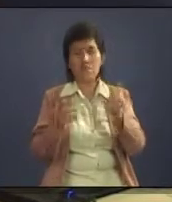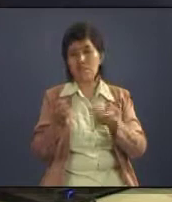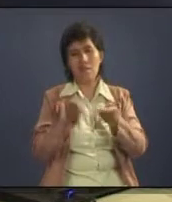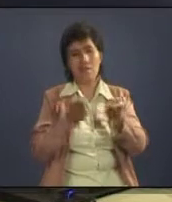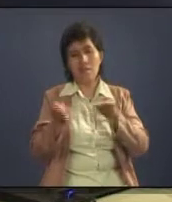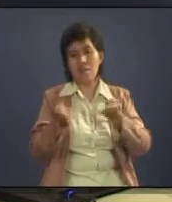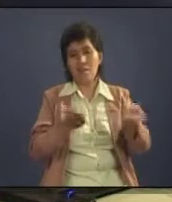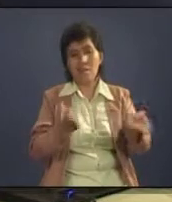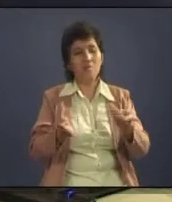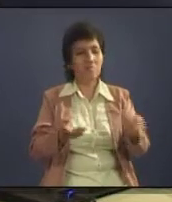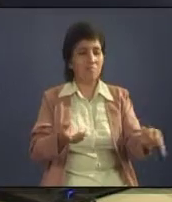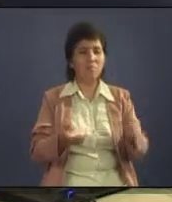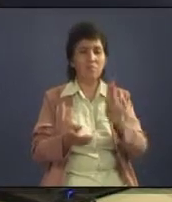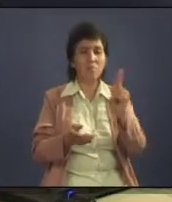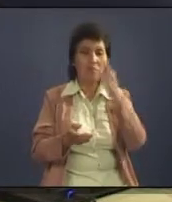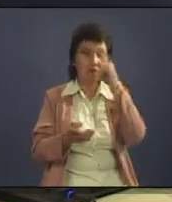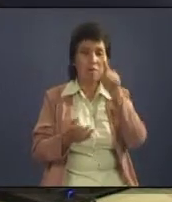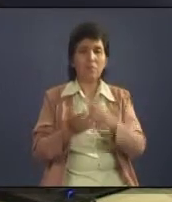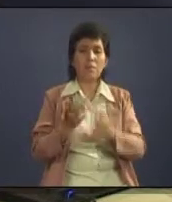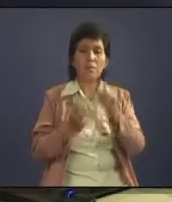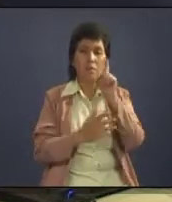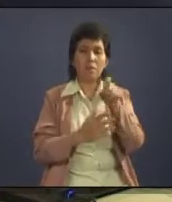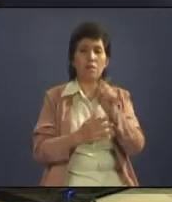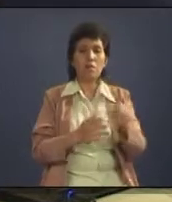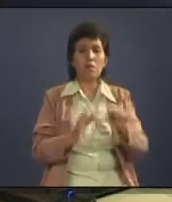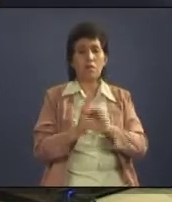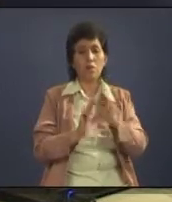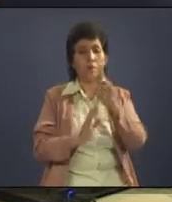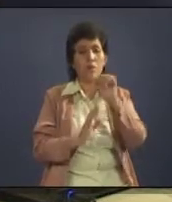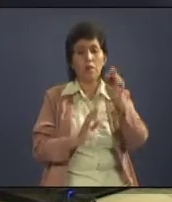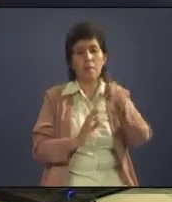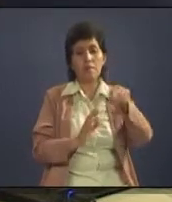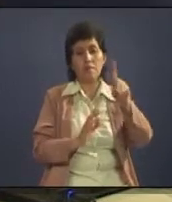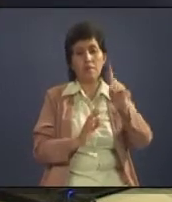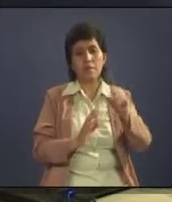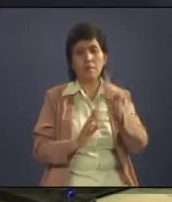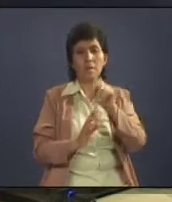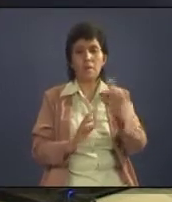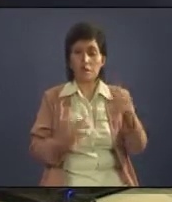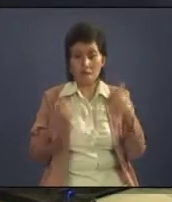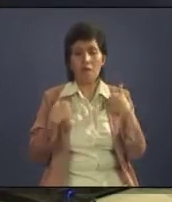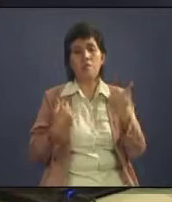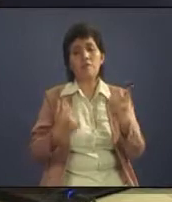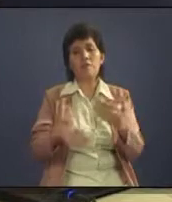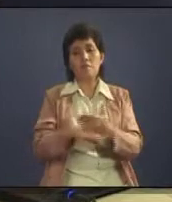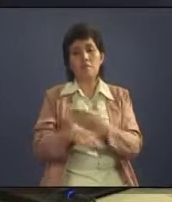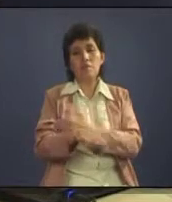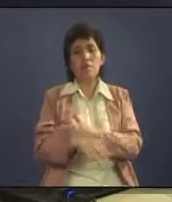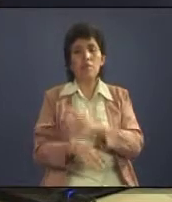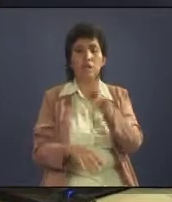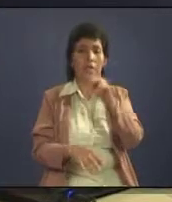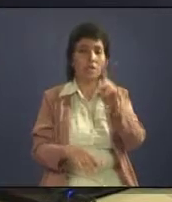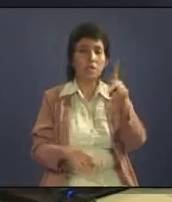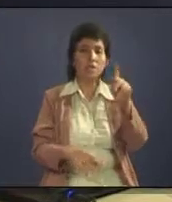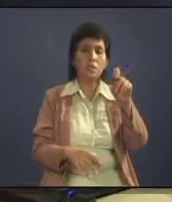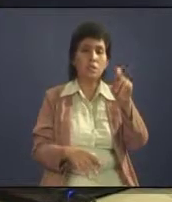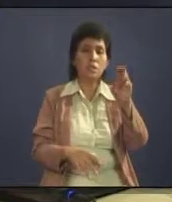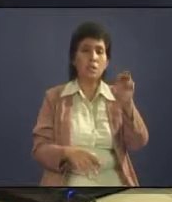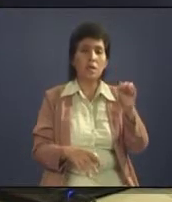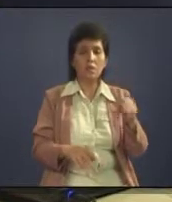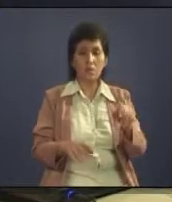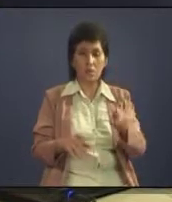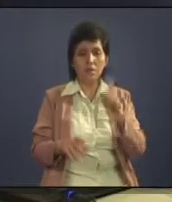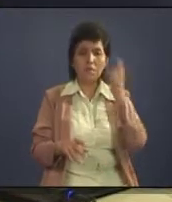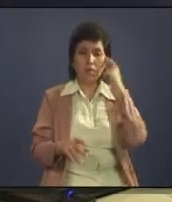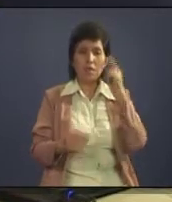their needs, such as we can talk about Rapid KL. I mean, right now they have improved, or KTM. These are